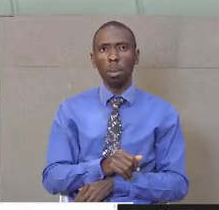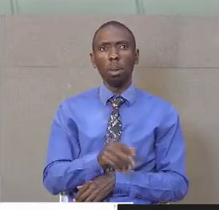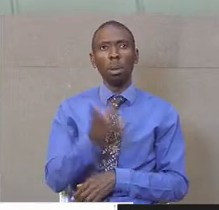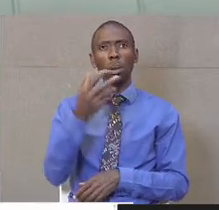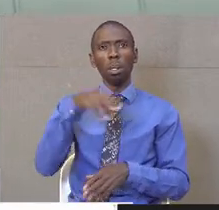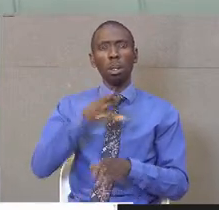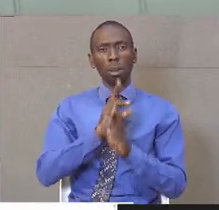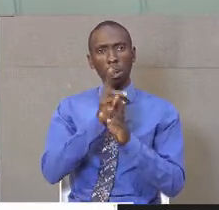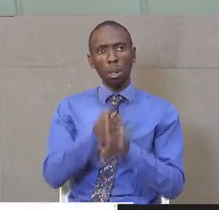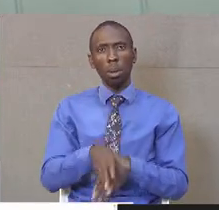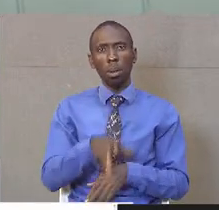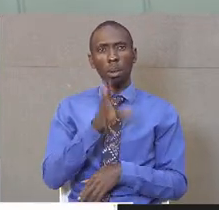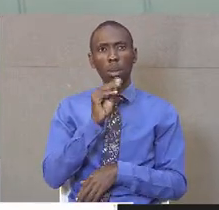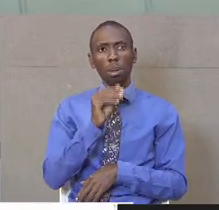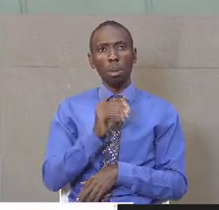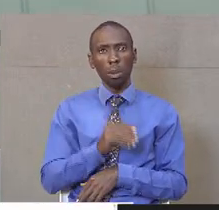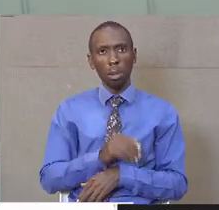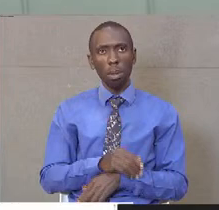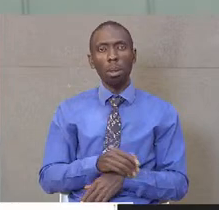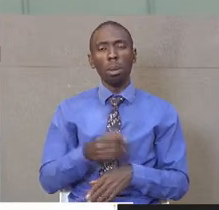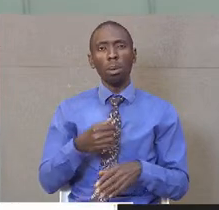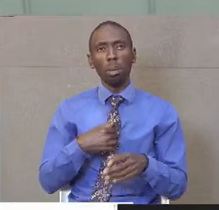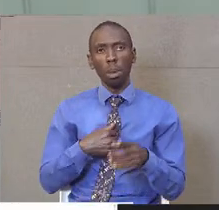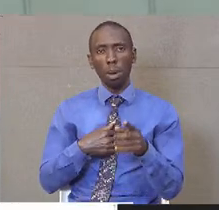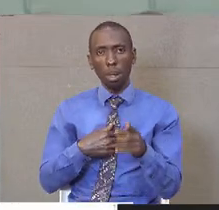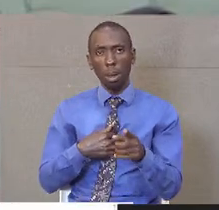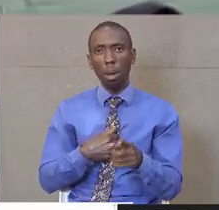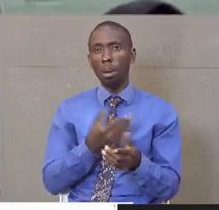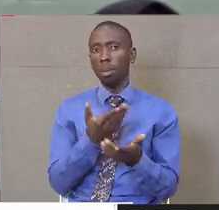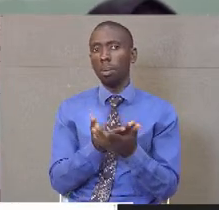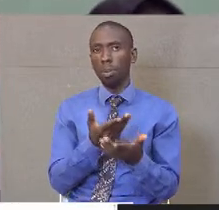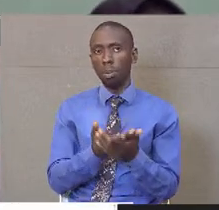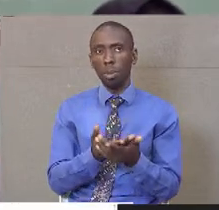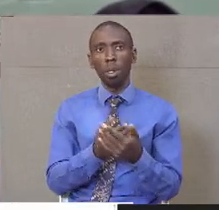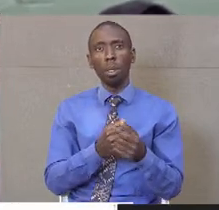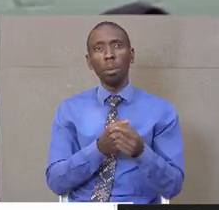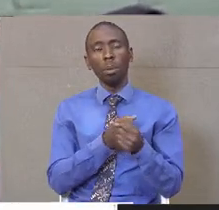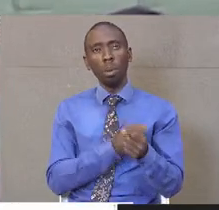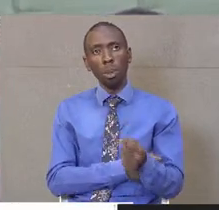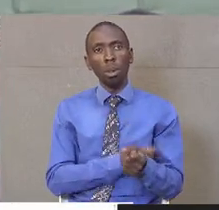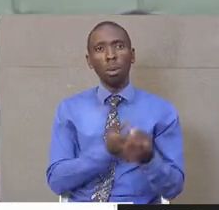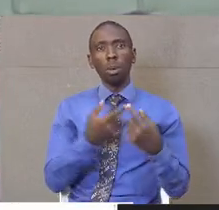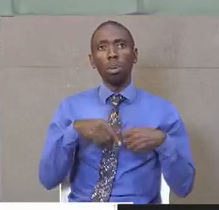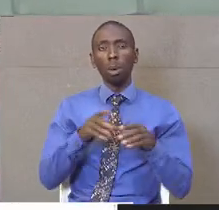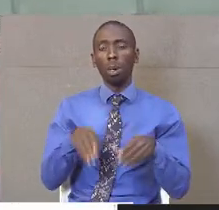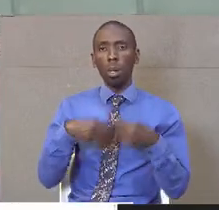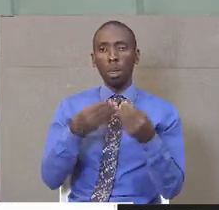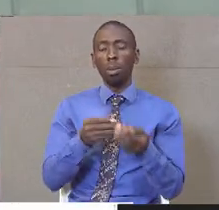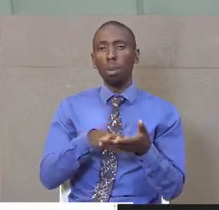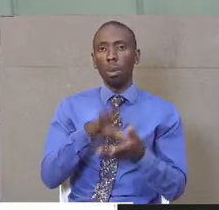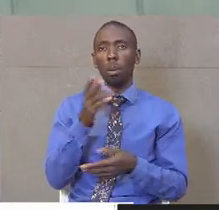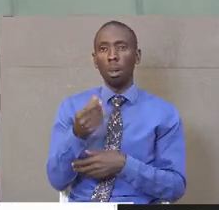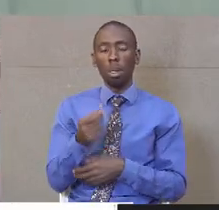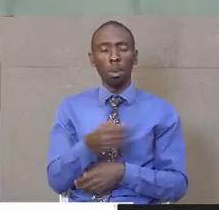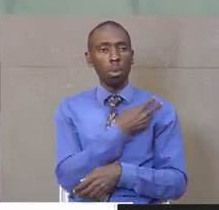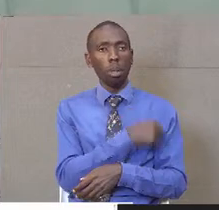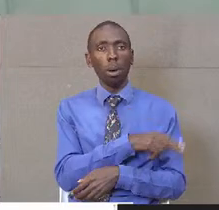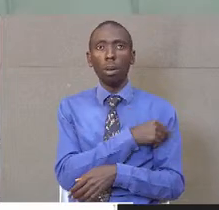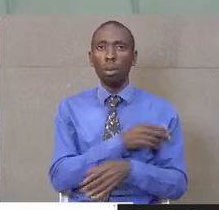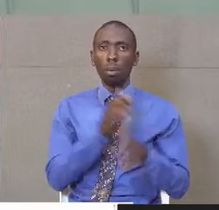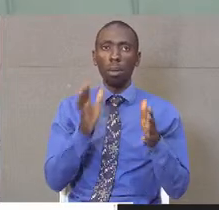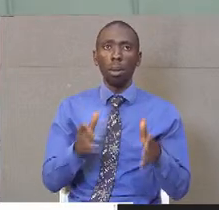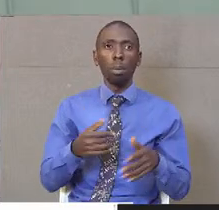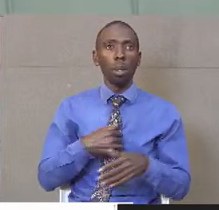Right on the speaker, I stand to support that we give more money to Murago because I have been there. I see